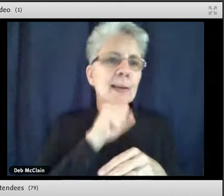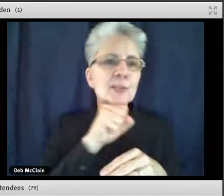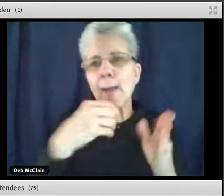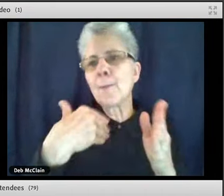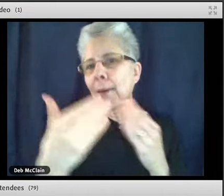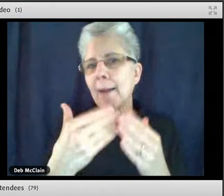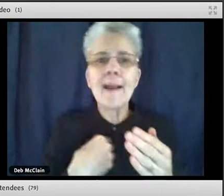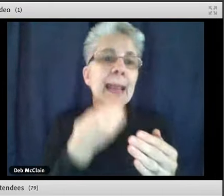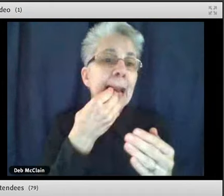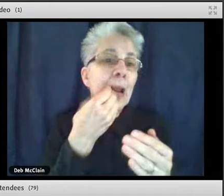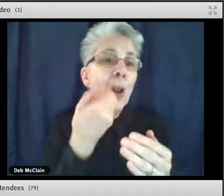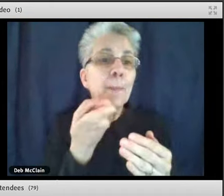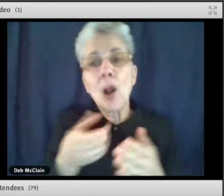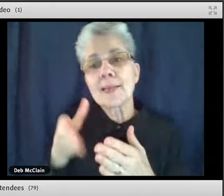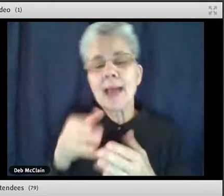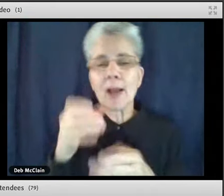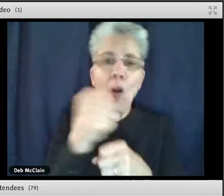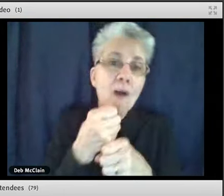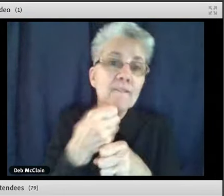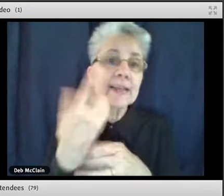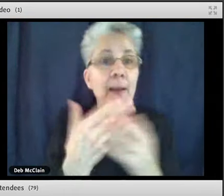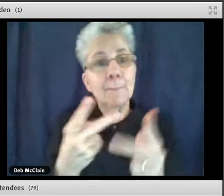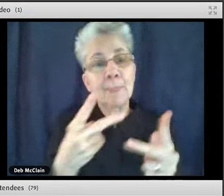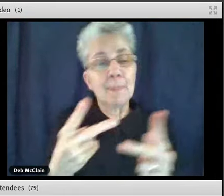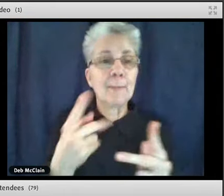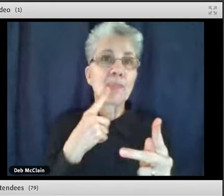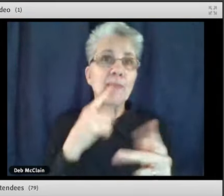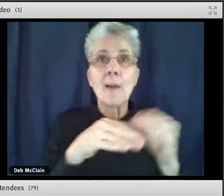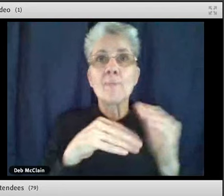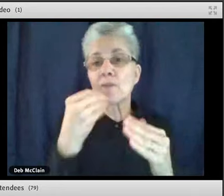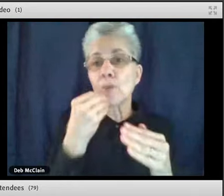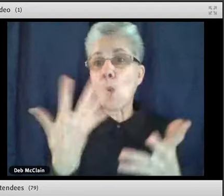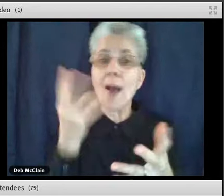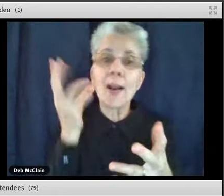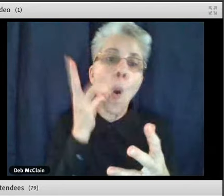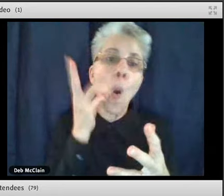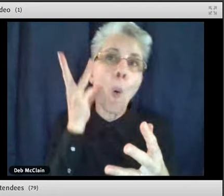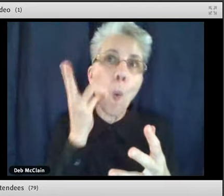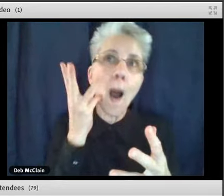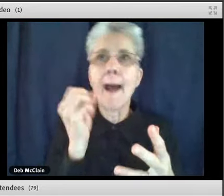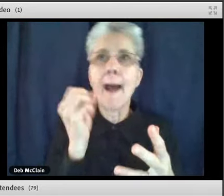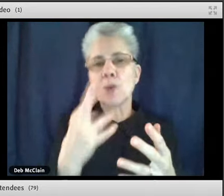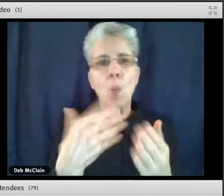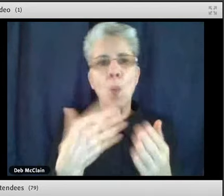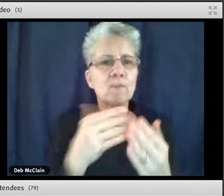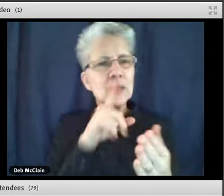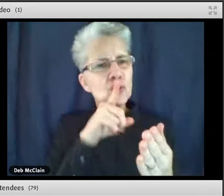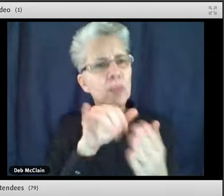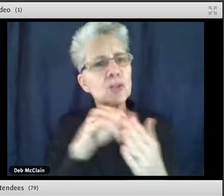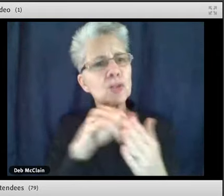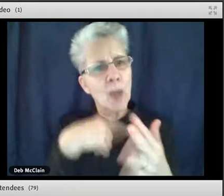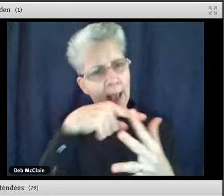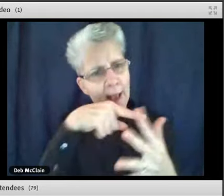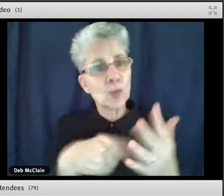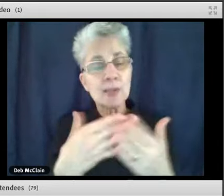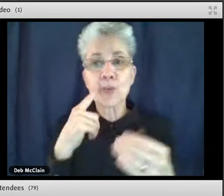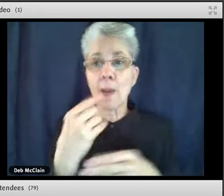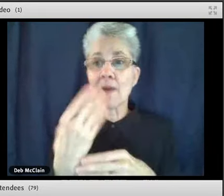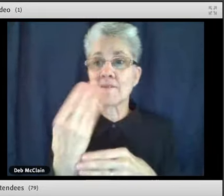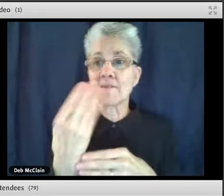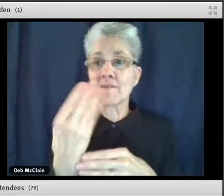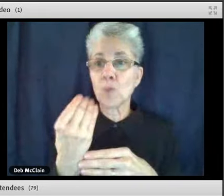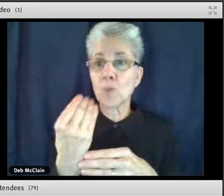Some people, their comfort food is wine, or, so make sure you have those things for about 14 days. Other home